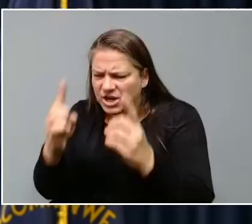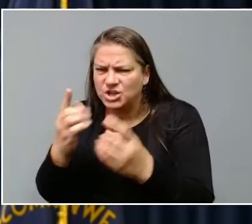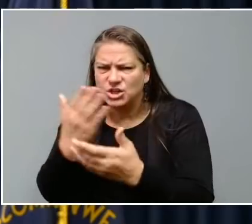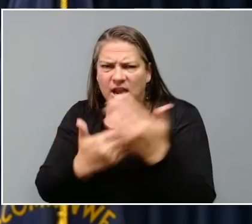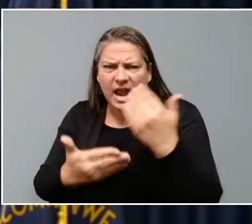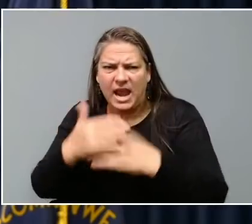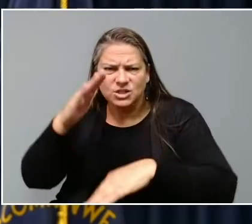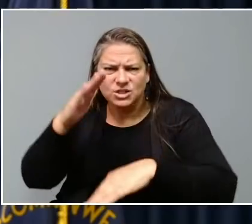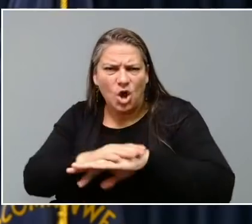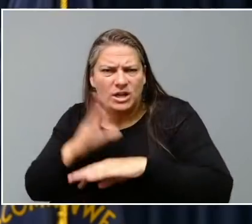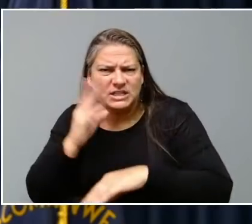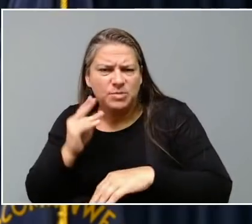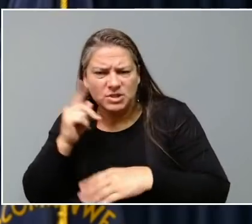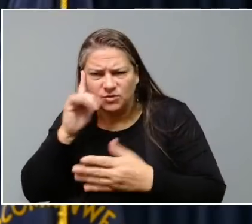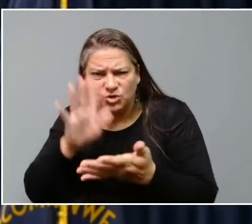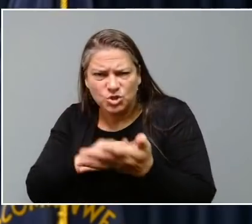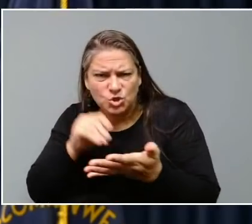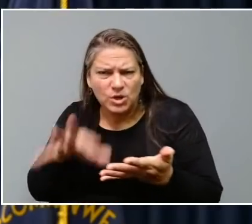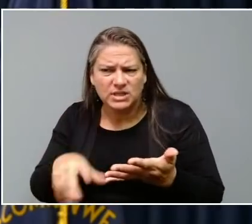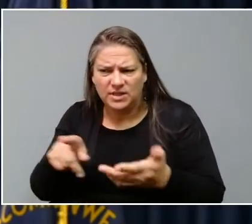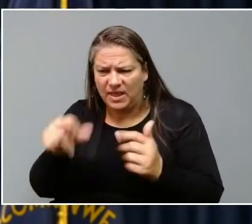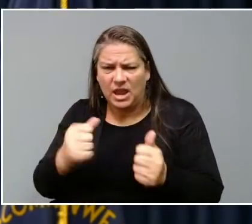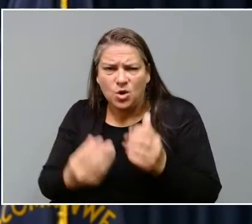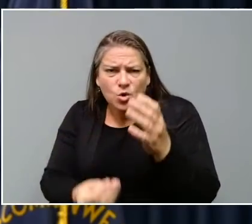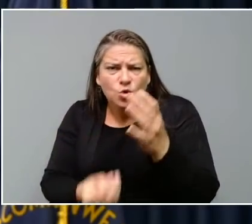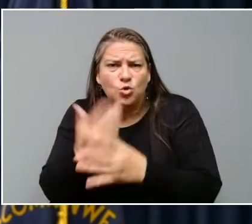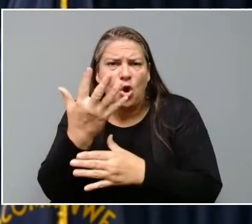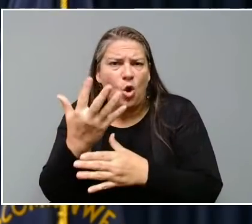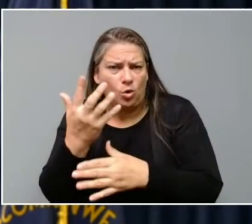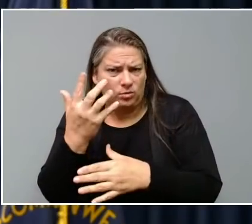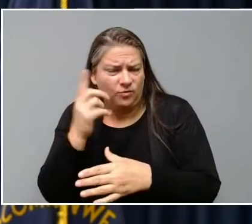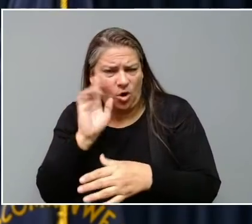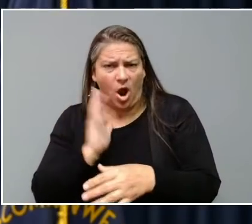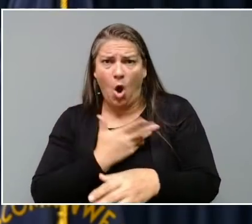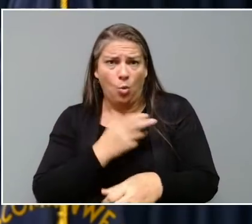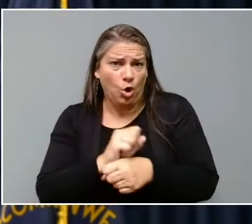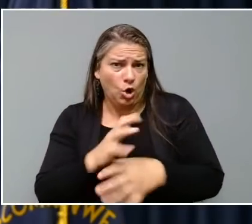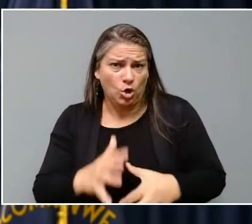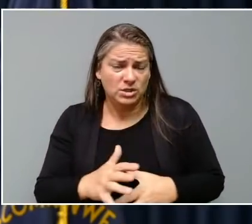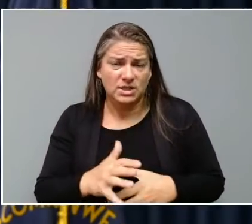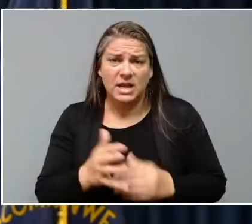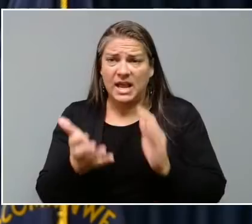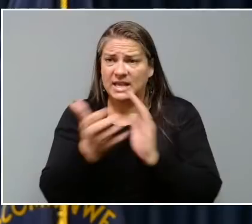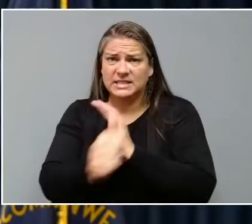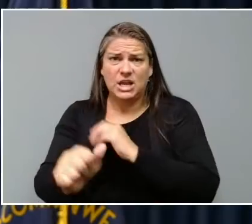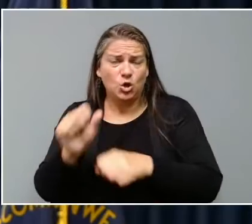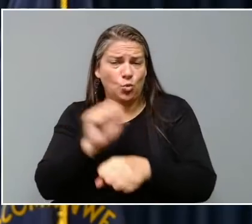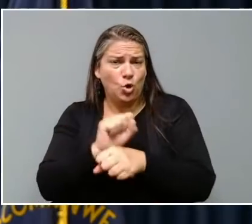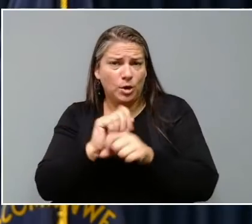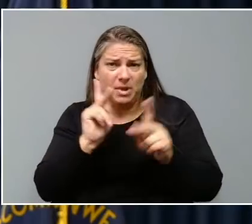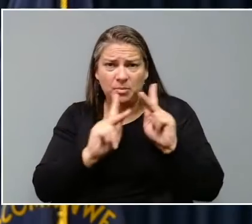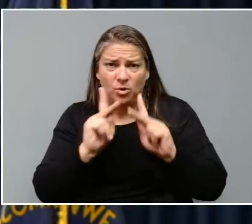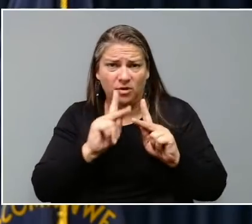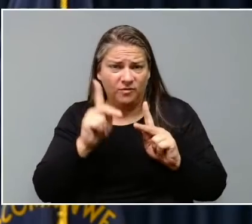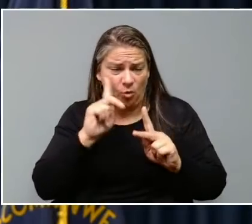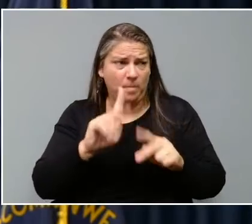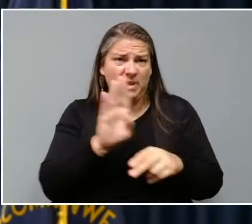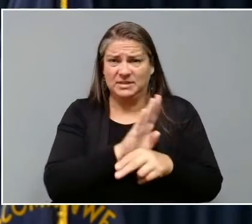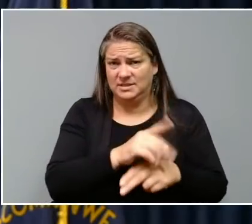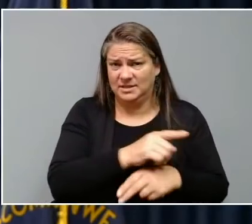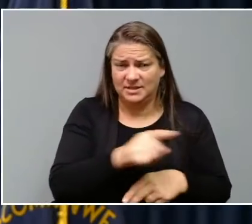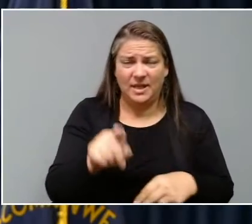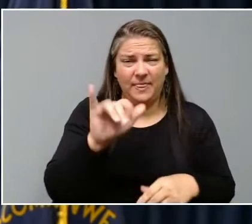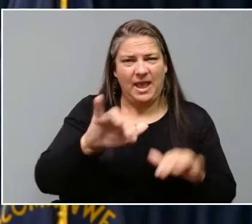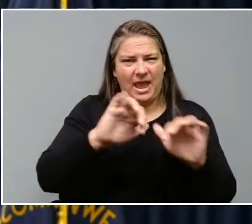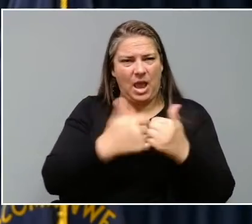our students, growth opportunities for our workers, and a skilled workforce for our businesses. This is how we move communities